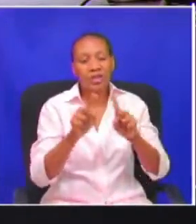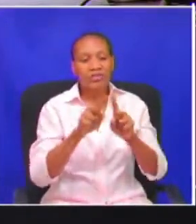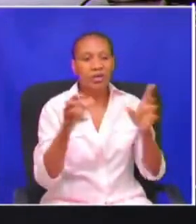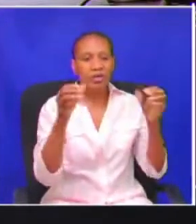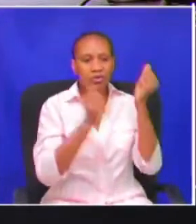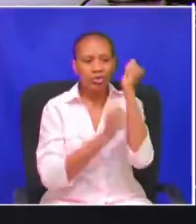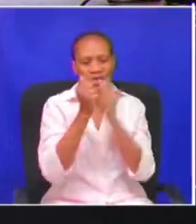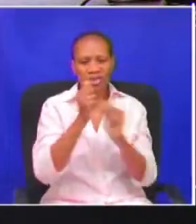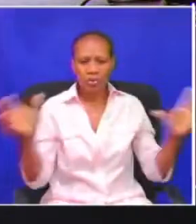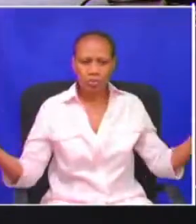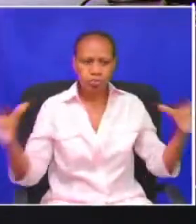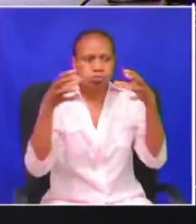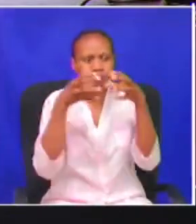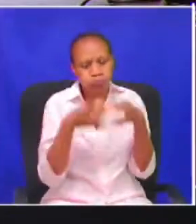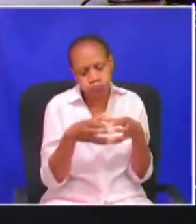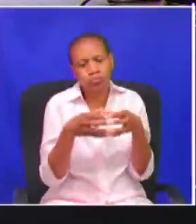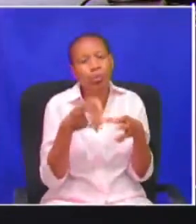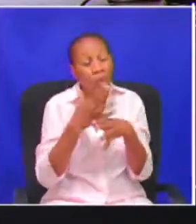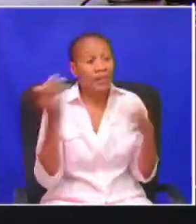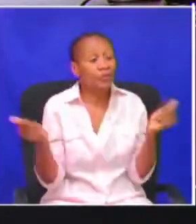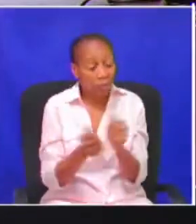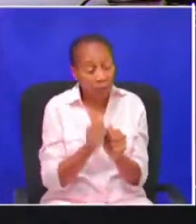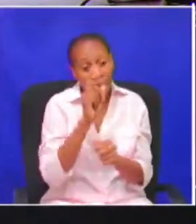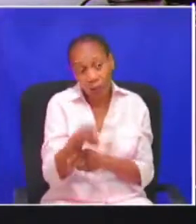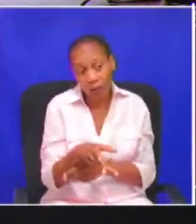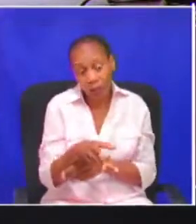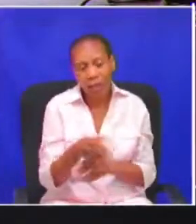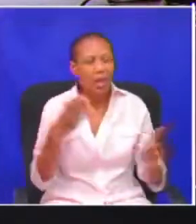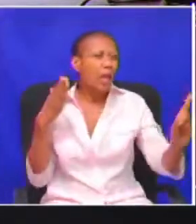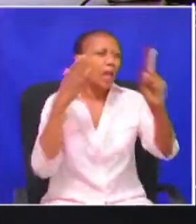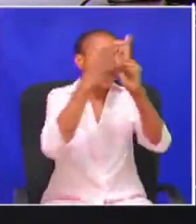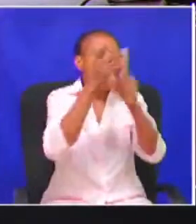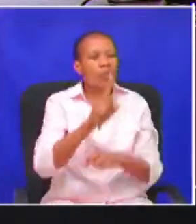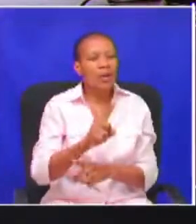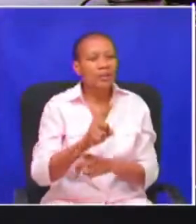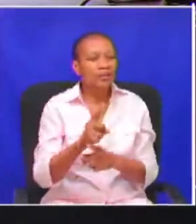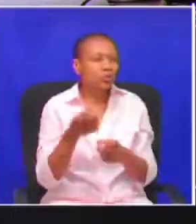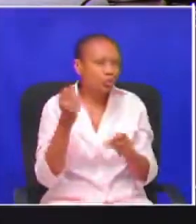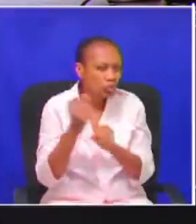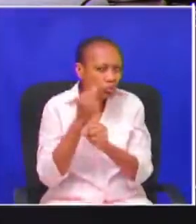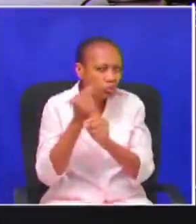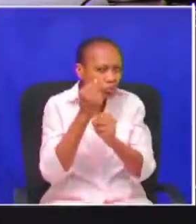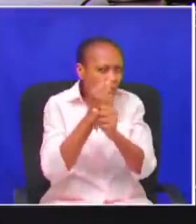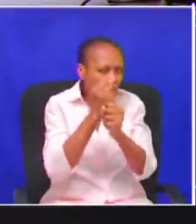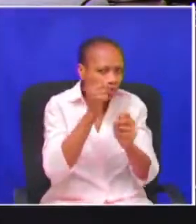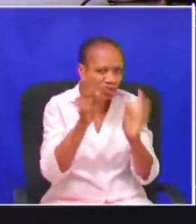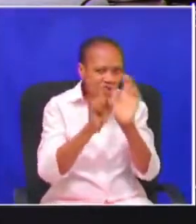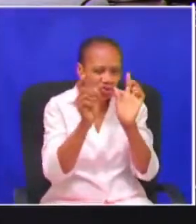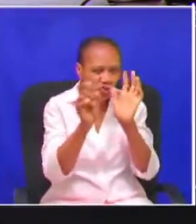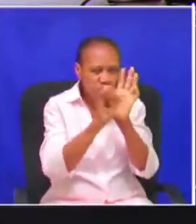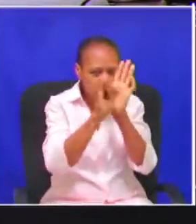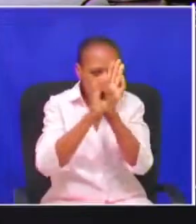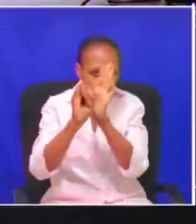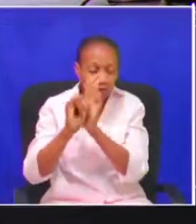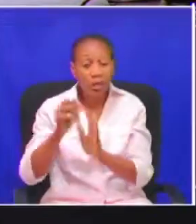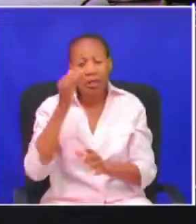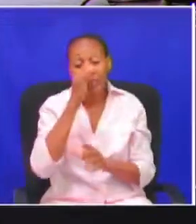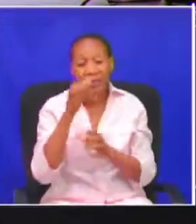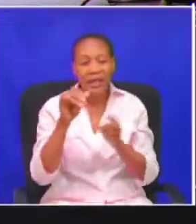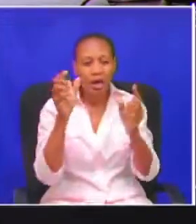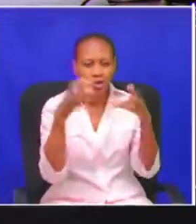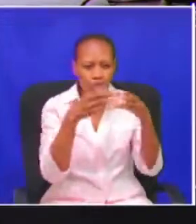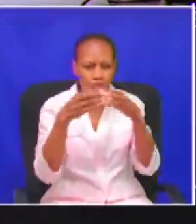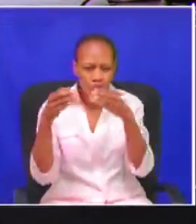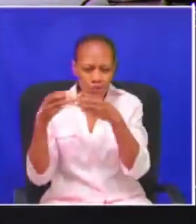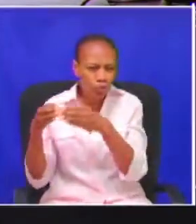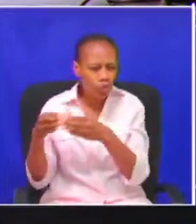multidisciplinary approach. This is aimed at countering organized criminal networks and restoring stability